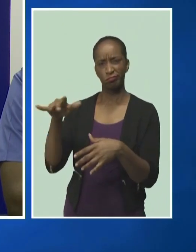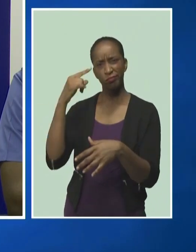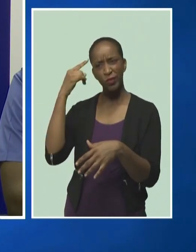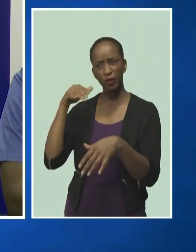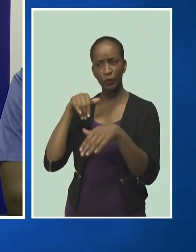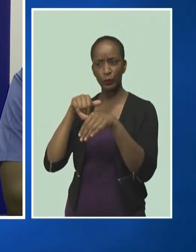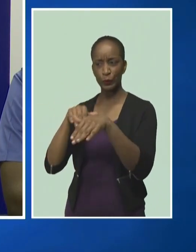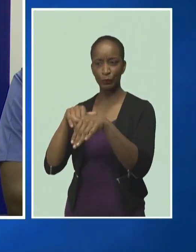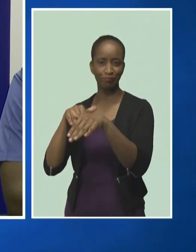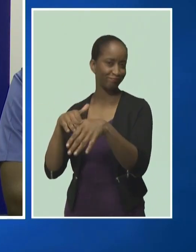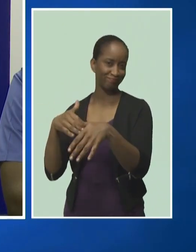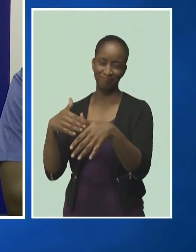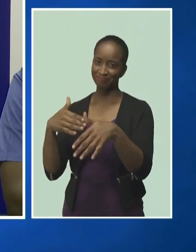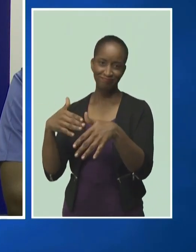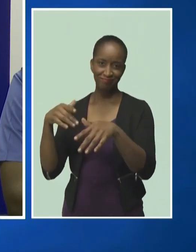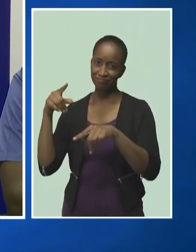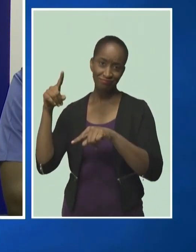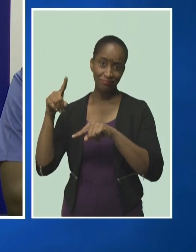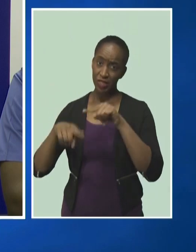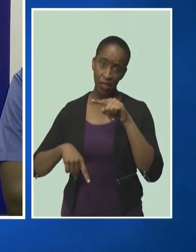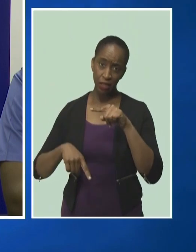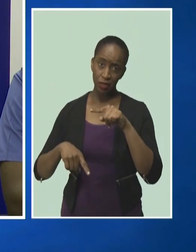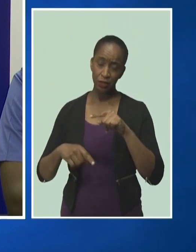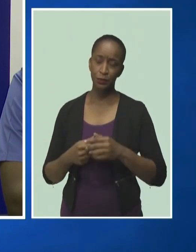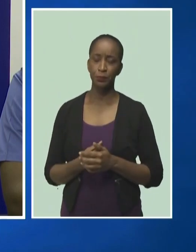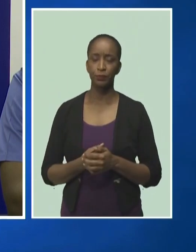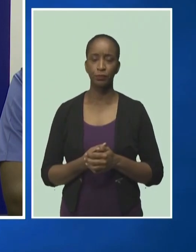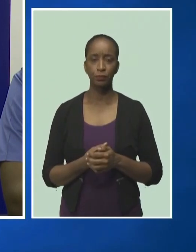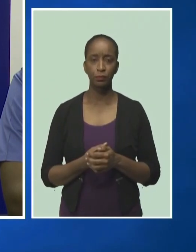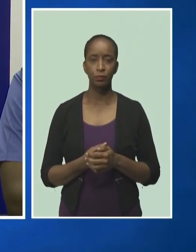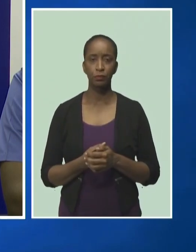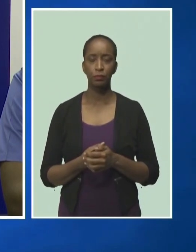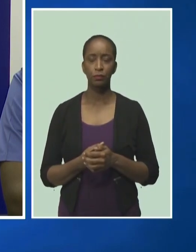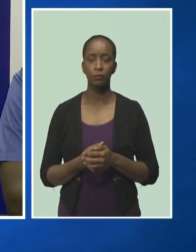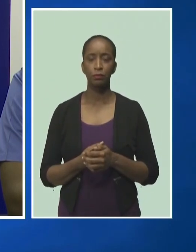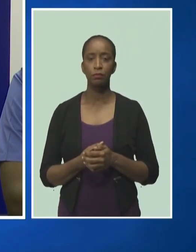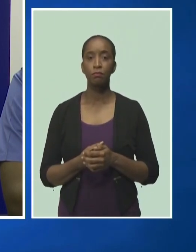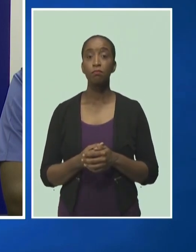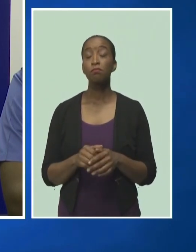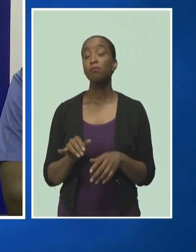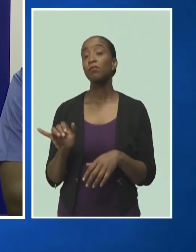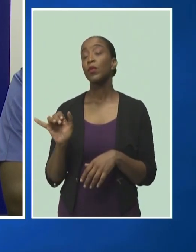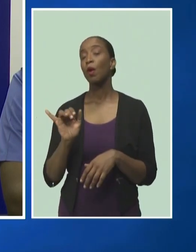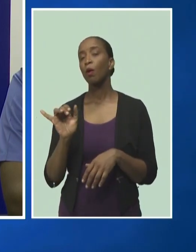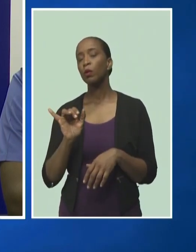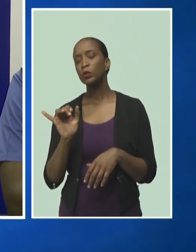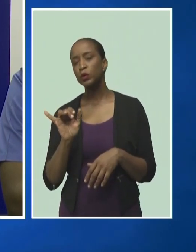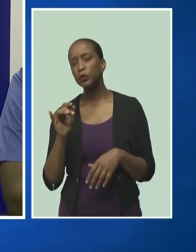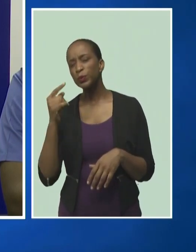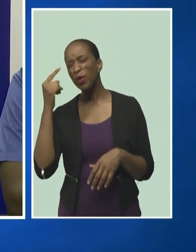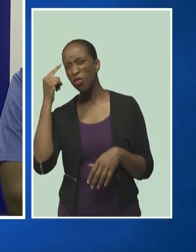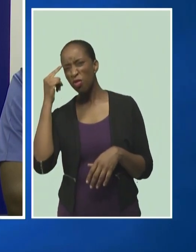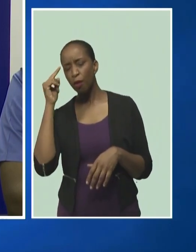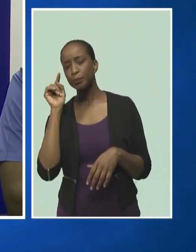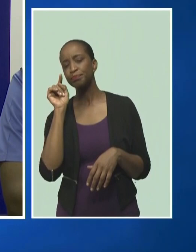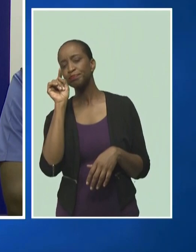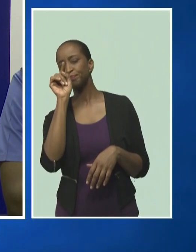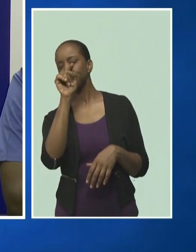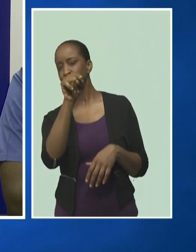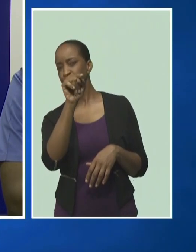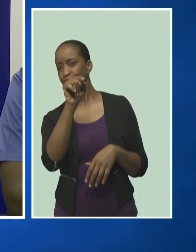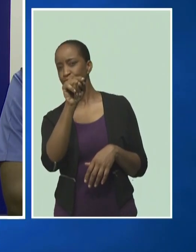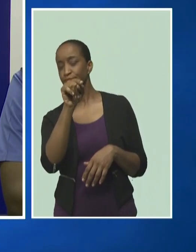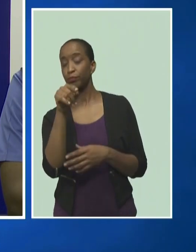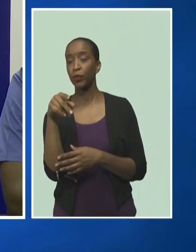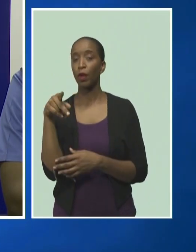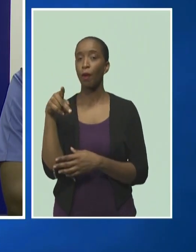completely unfit to host a parade at this point in time. We went to the other venue, which we've used in a bind, especially when there's a lot of rainfall. We went